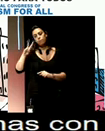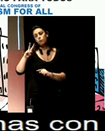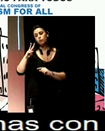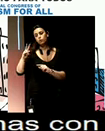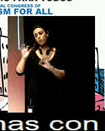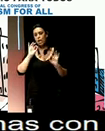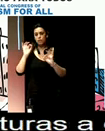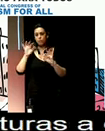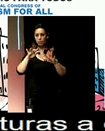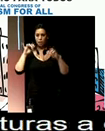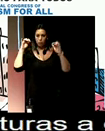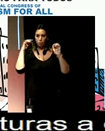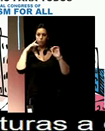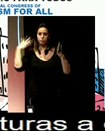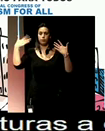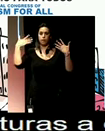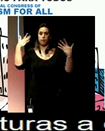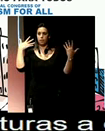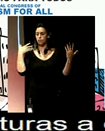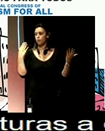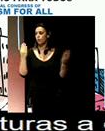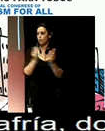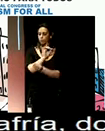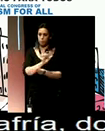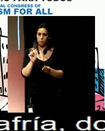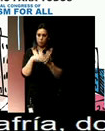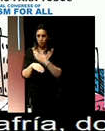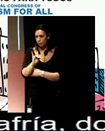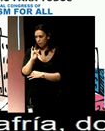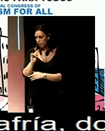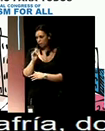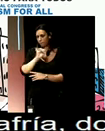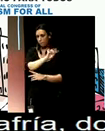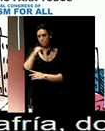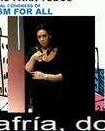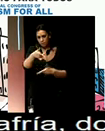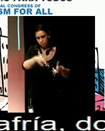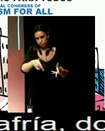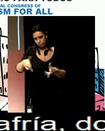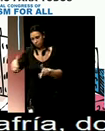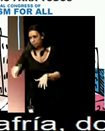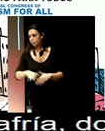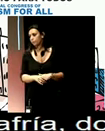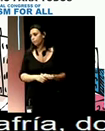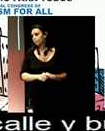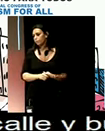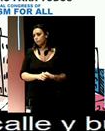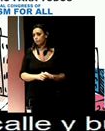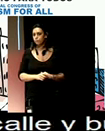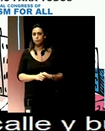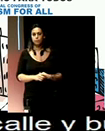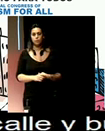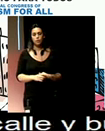We have a photo here where you can see a show in the street where you can see disabled people in the front